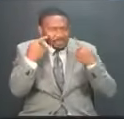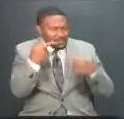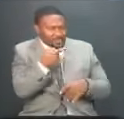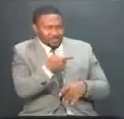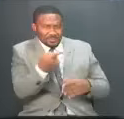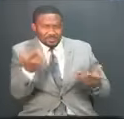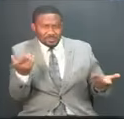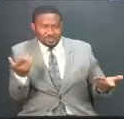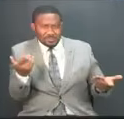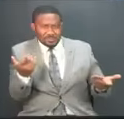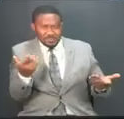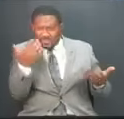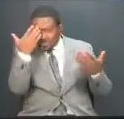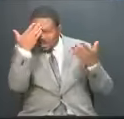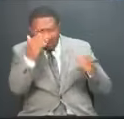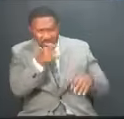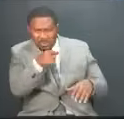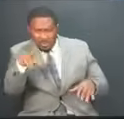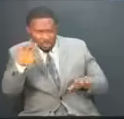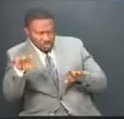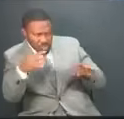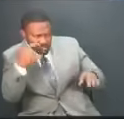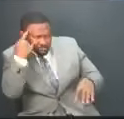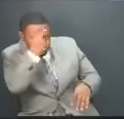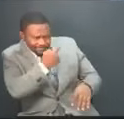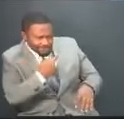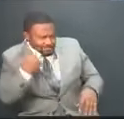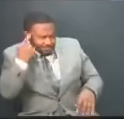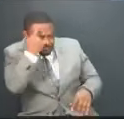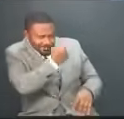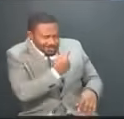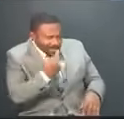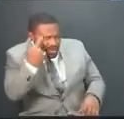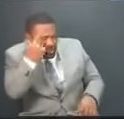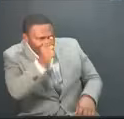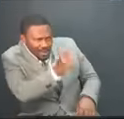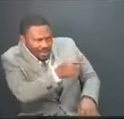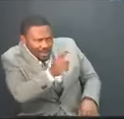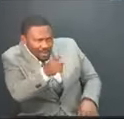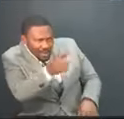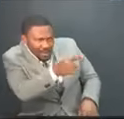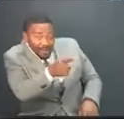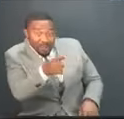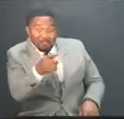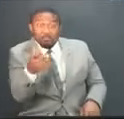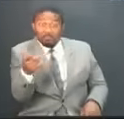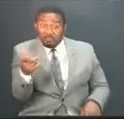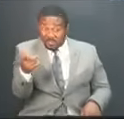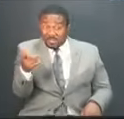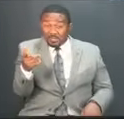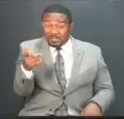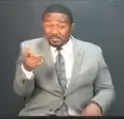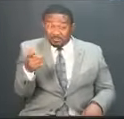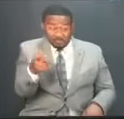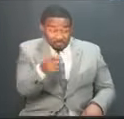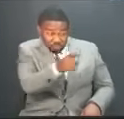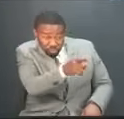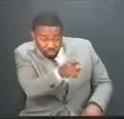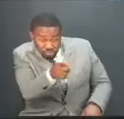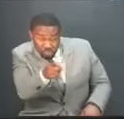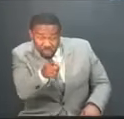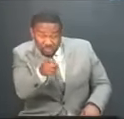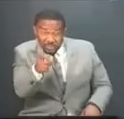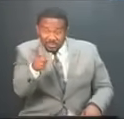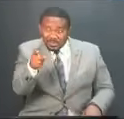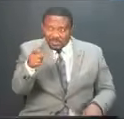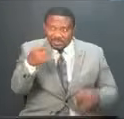want Ghanaians to identify them individually. They are wearing face masks. They are wearing face masks. They don't